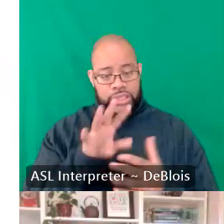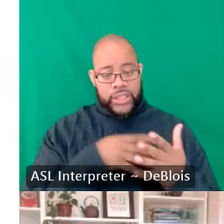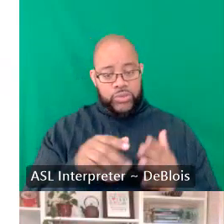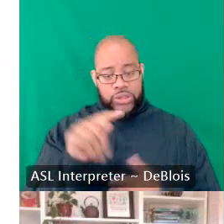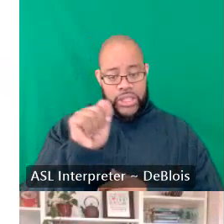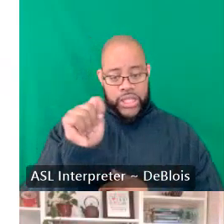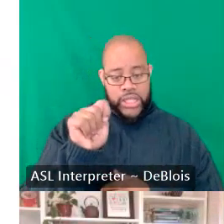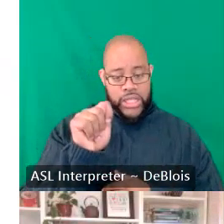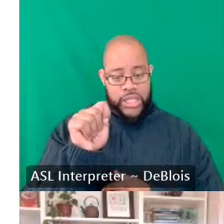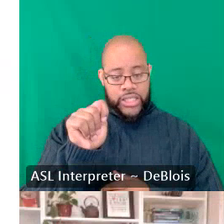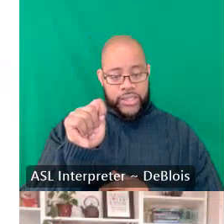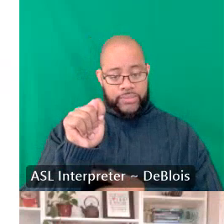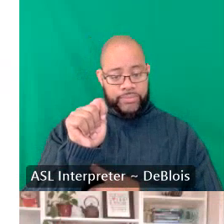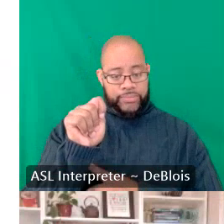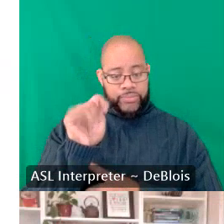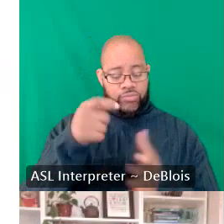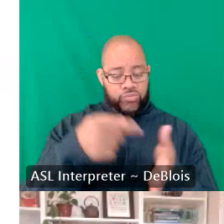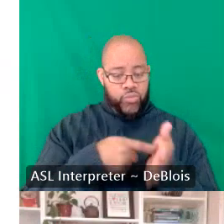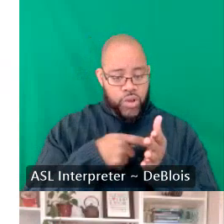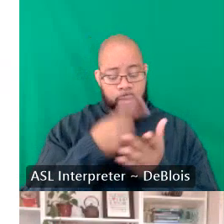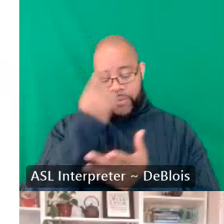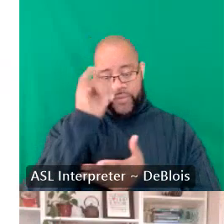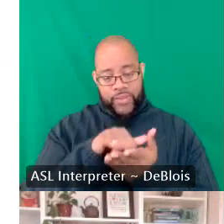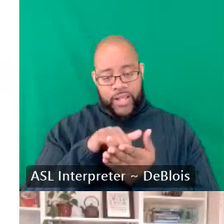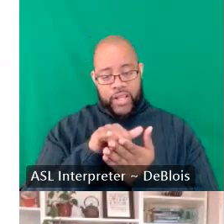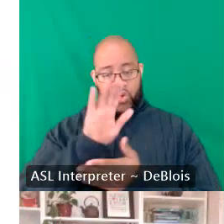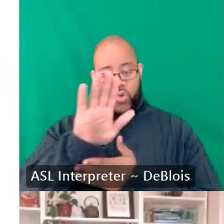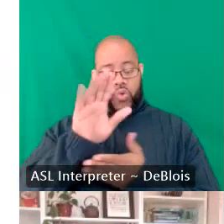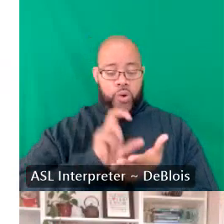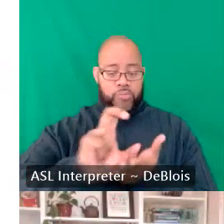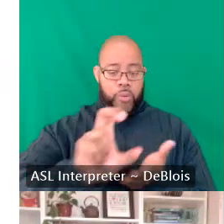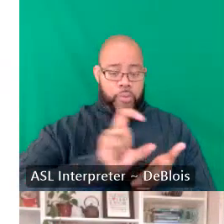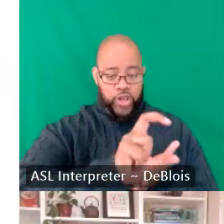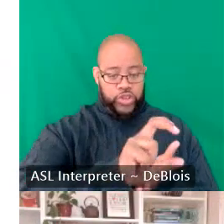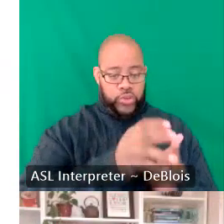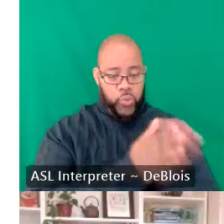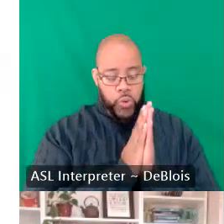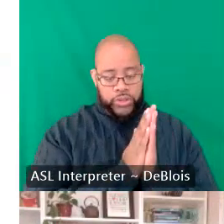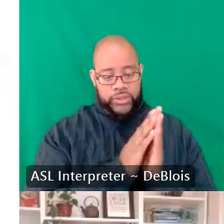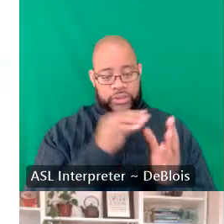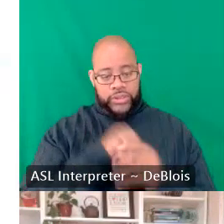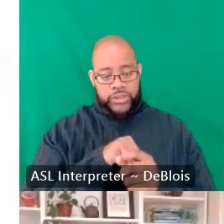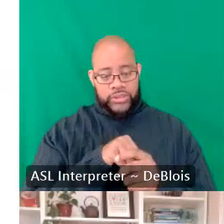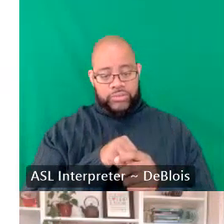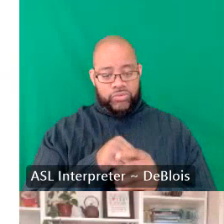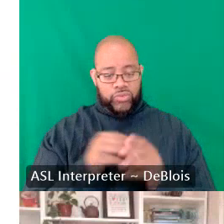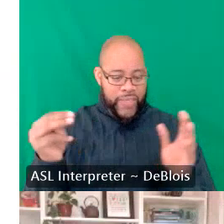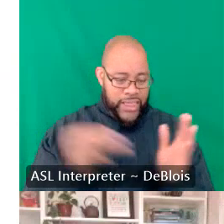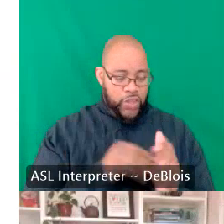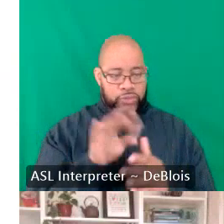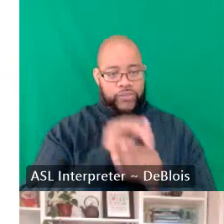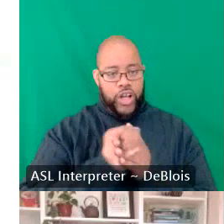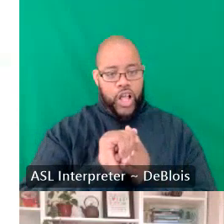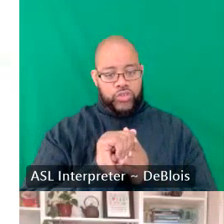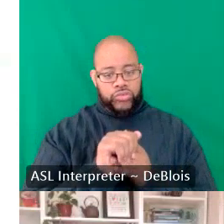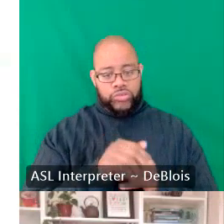T is required because it's your appropriation request in thousands of dollars.